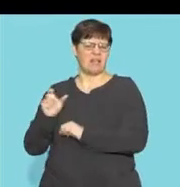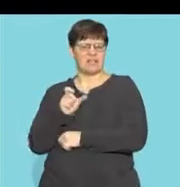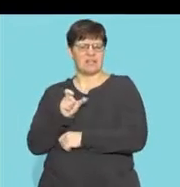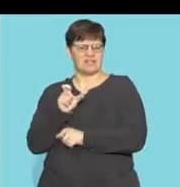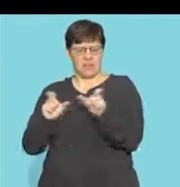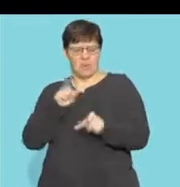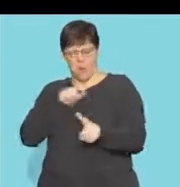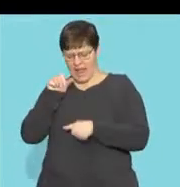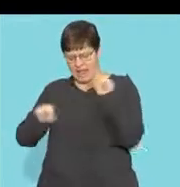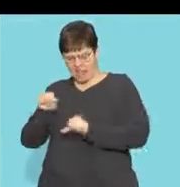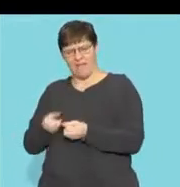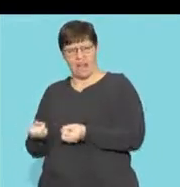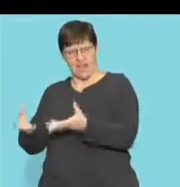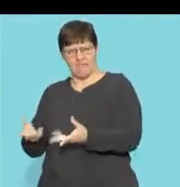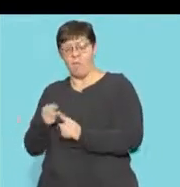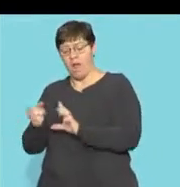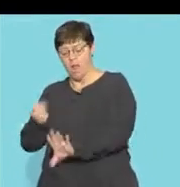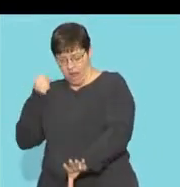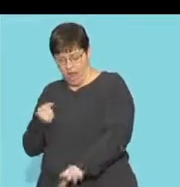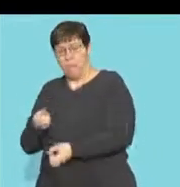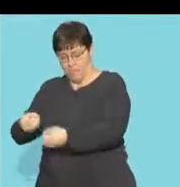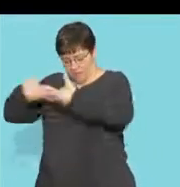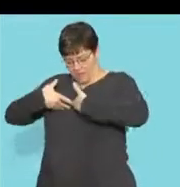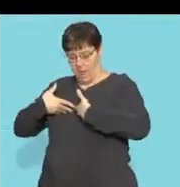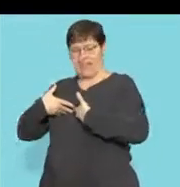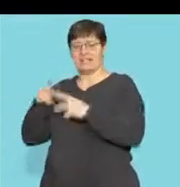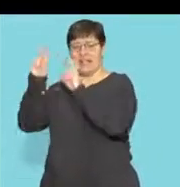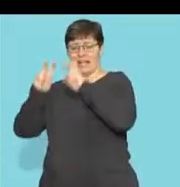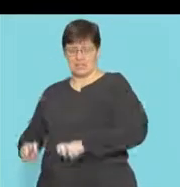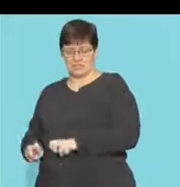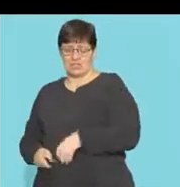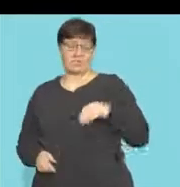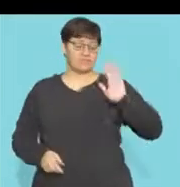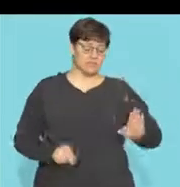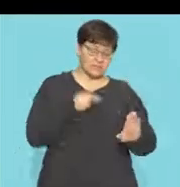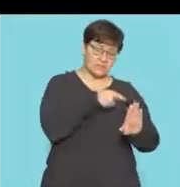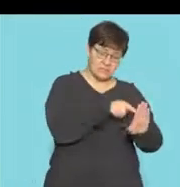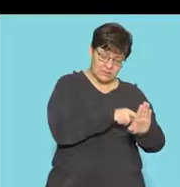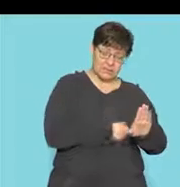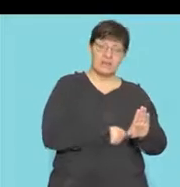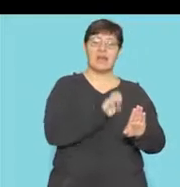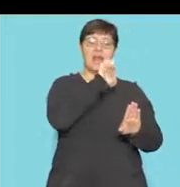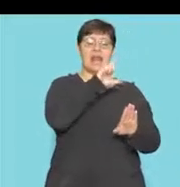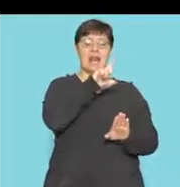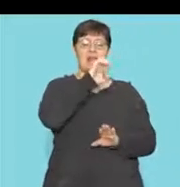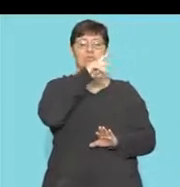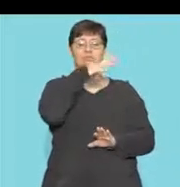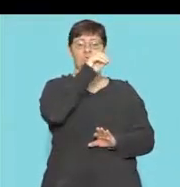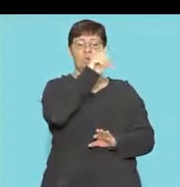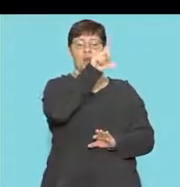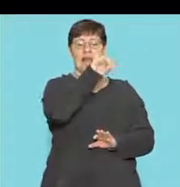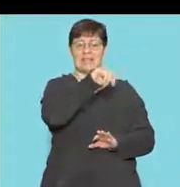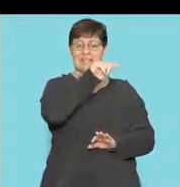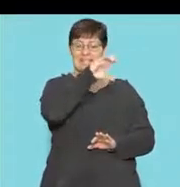it and it's giving us electricity. The second type of electrochemical cell is the electrolytic cell. And